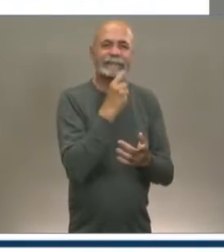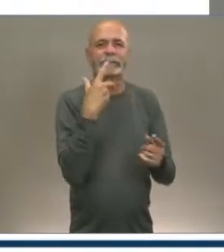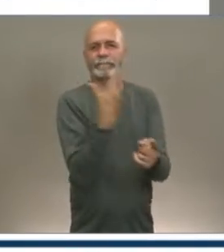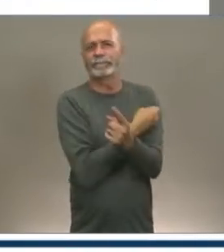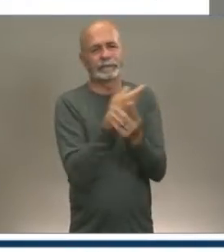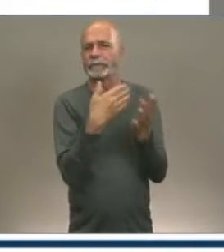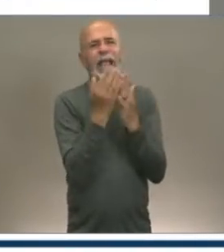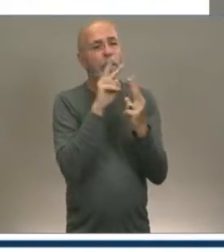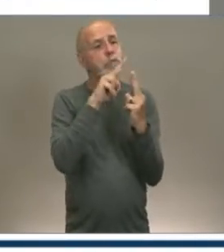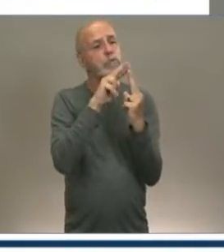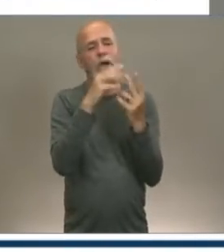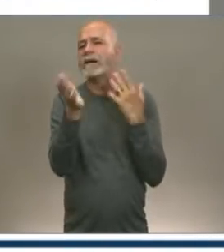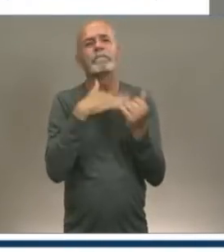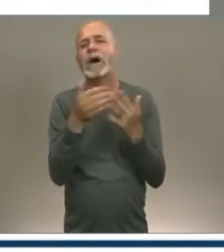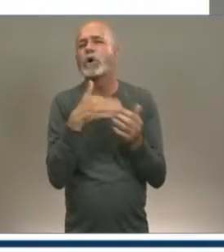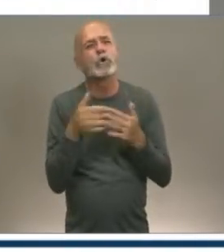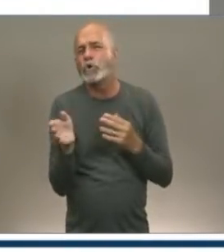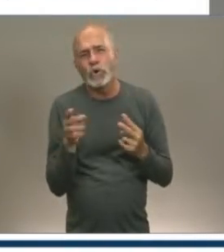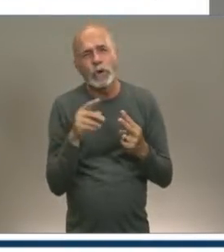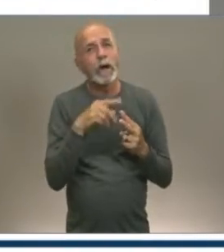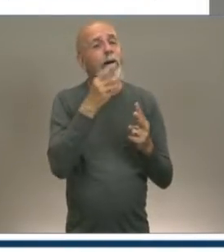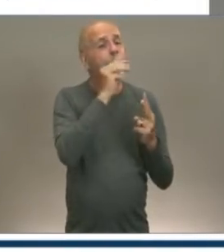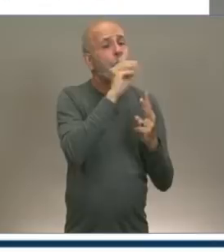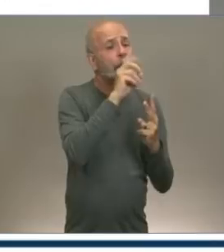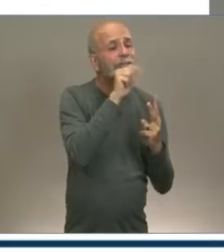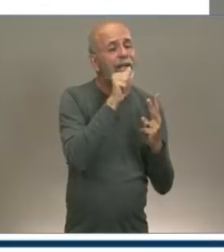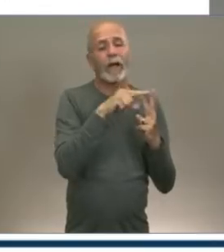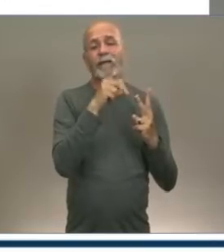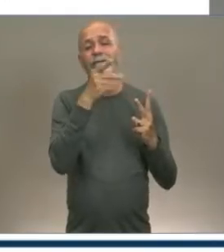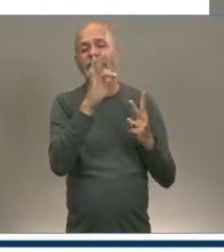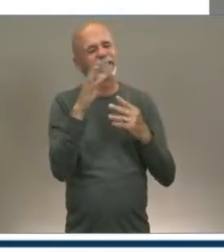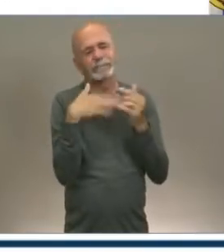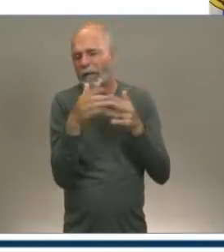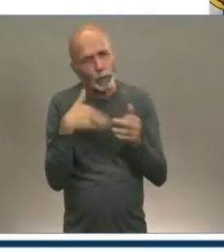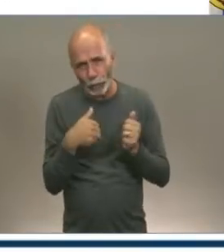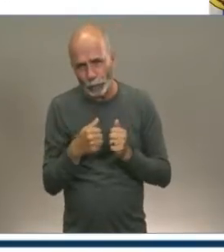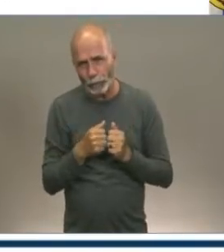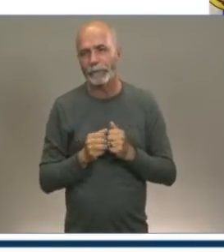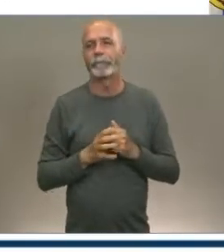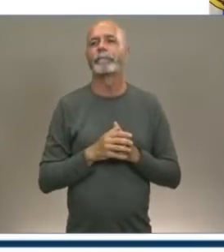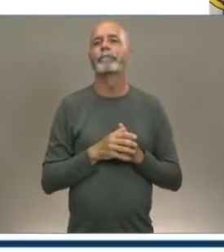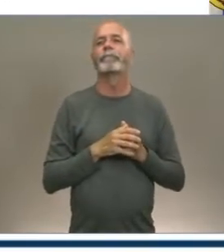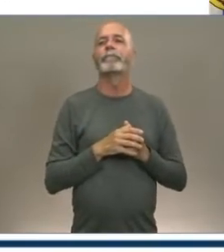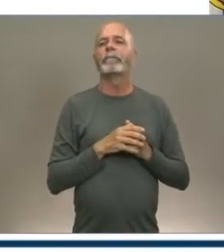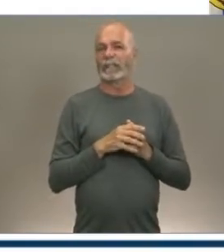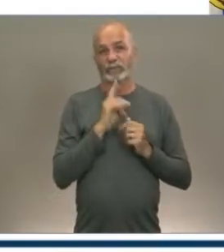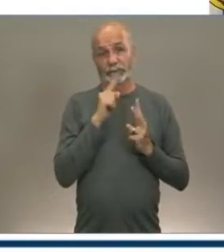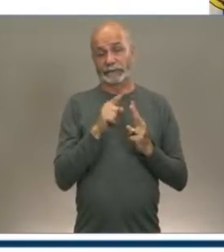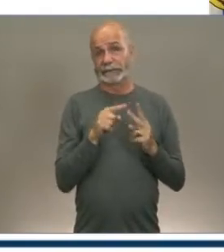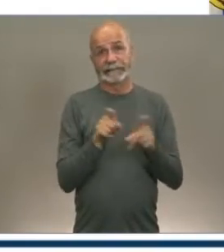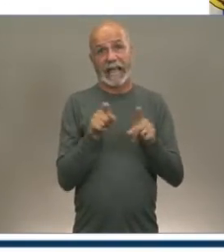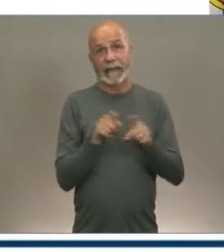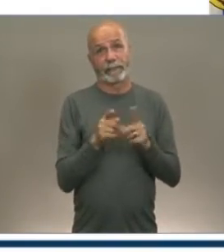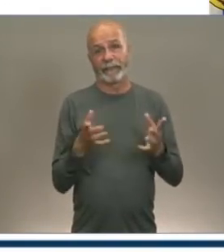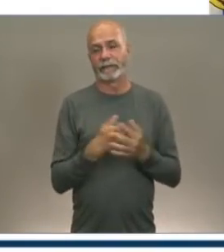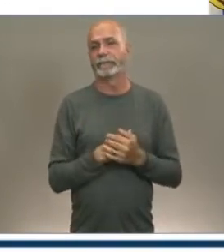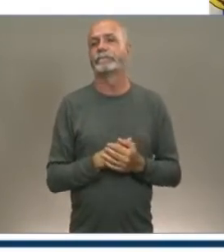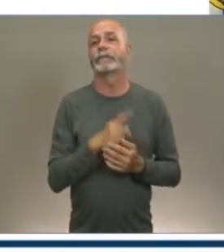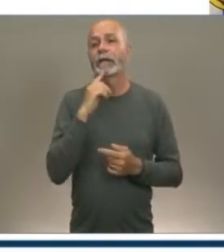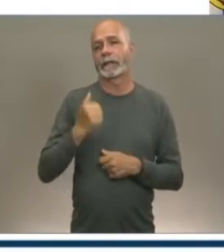Moderna. The 2 are essentially the same vaccine. Next, we'll go to Heath Doucette with the Canadian Press.